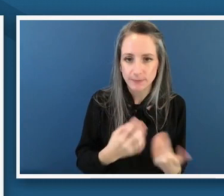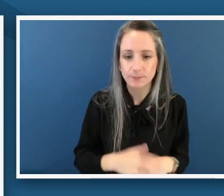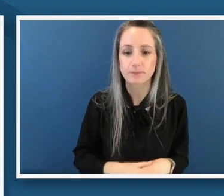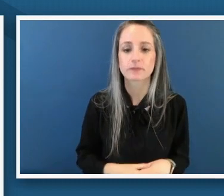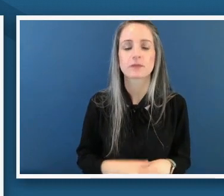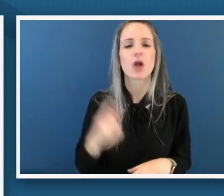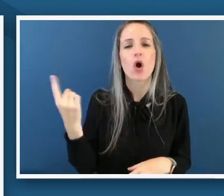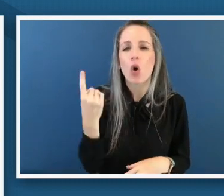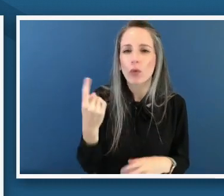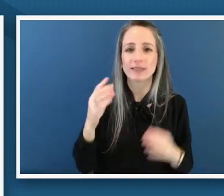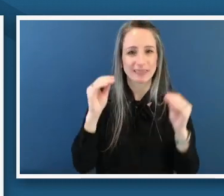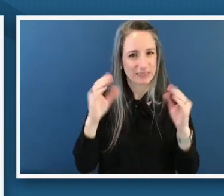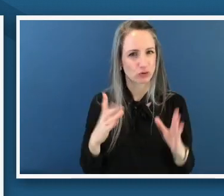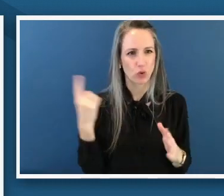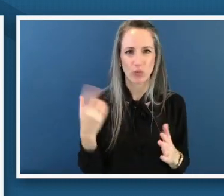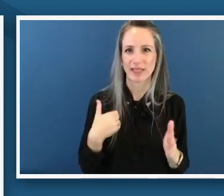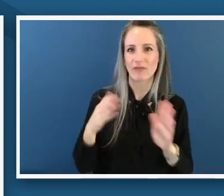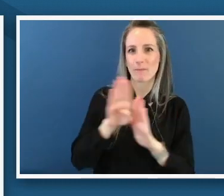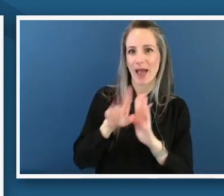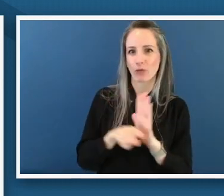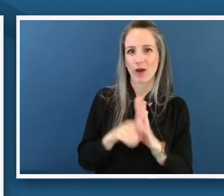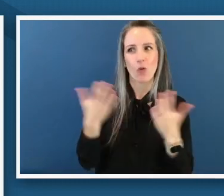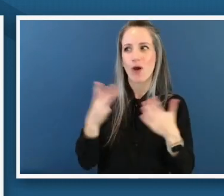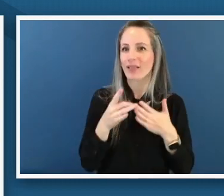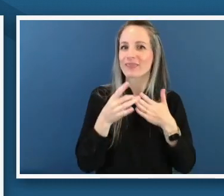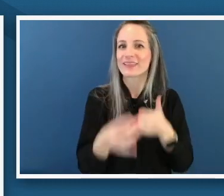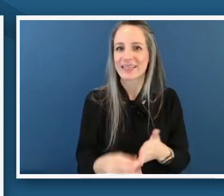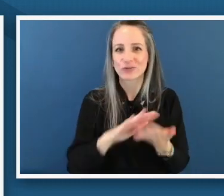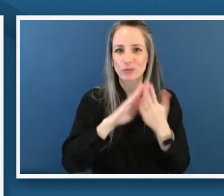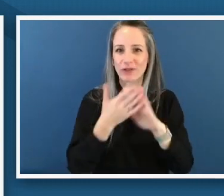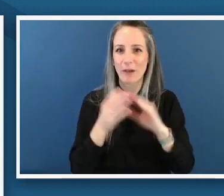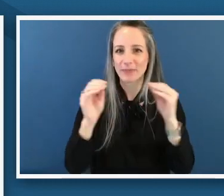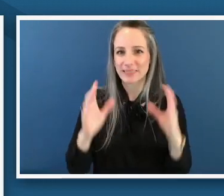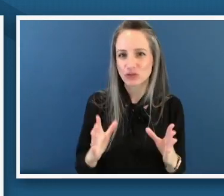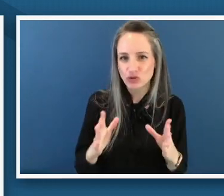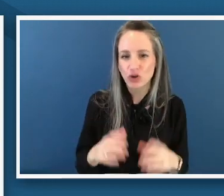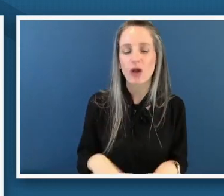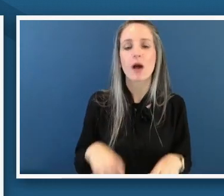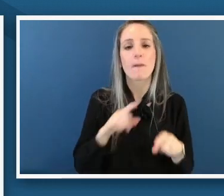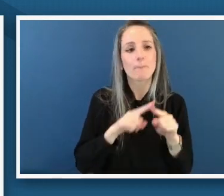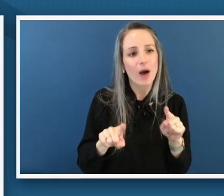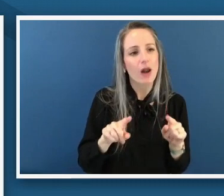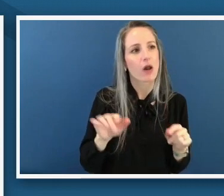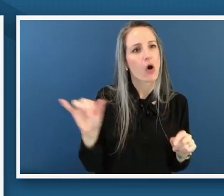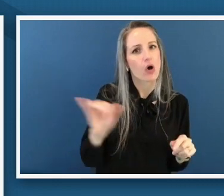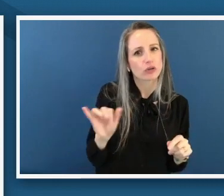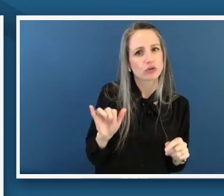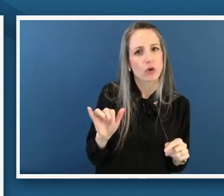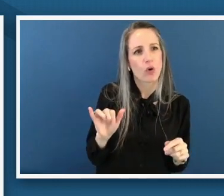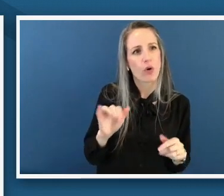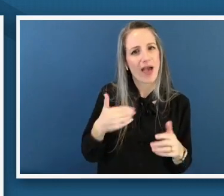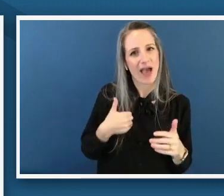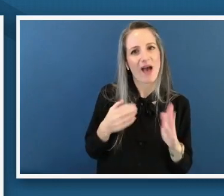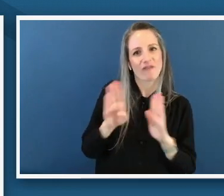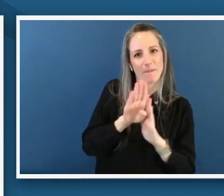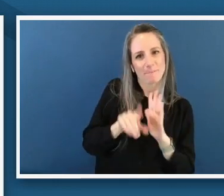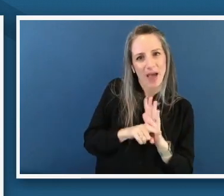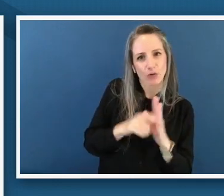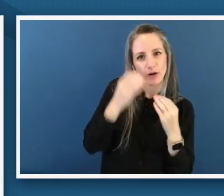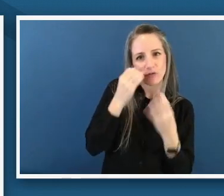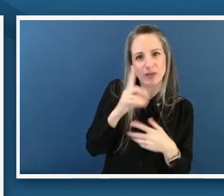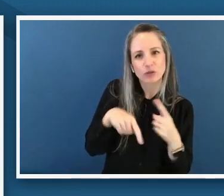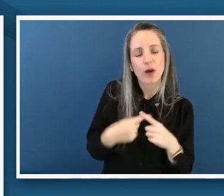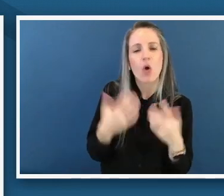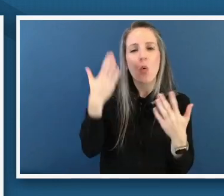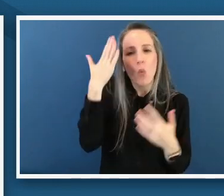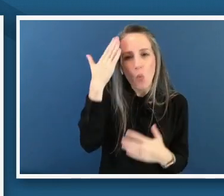in the classroom. But for us, there's also things in our background that explain why we care so much about empowering our